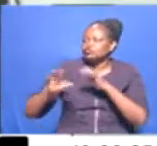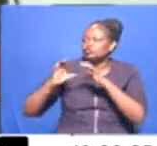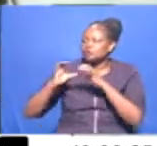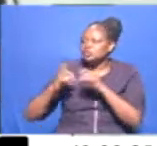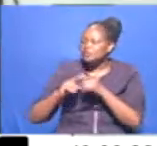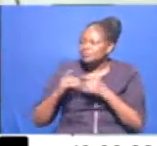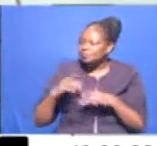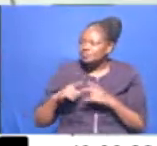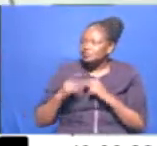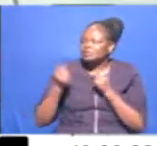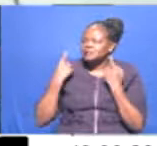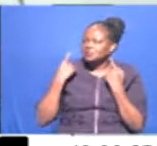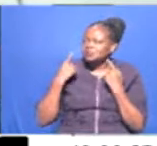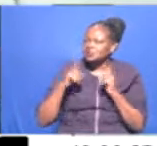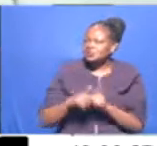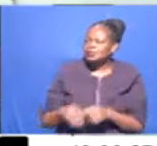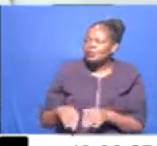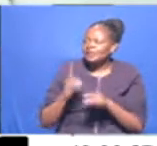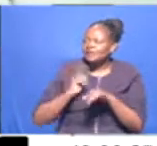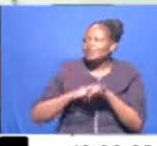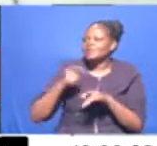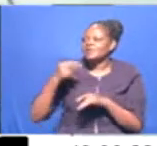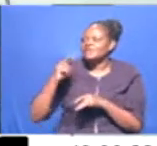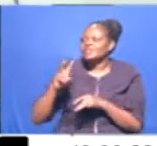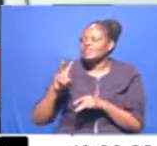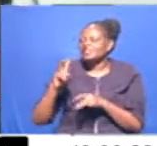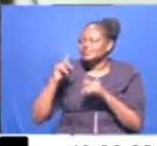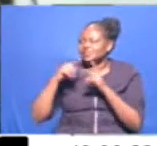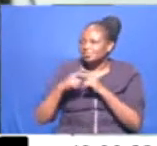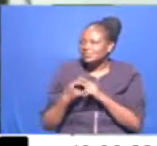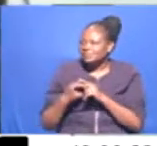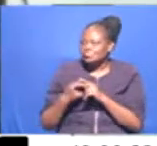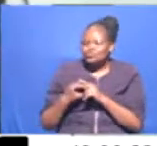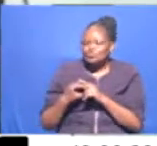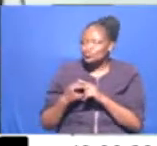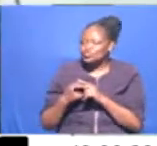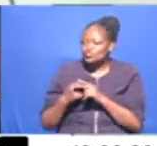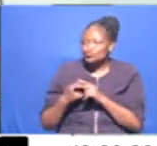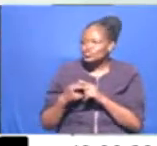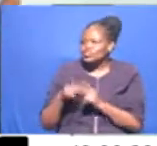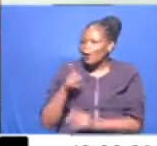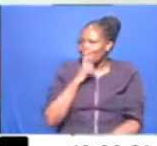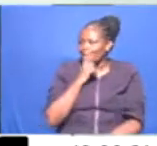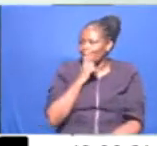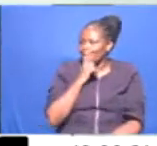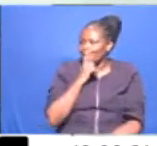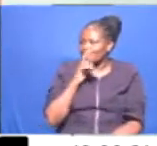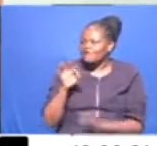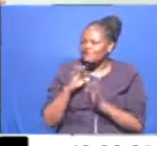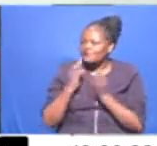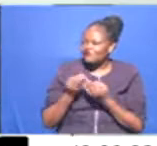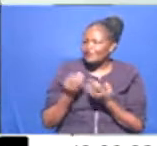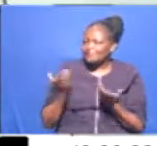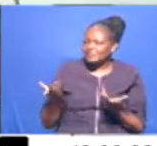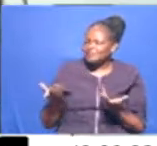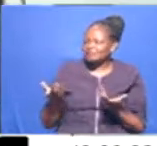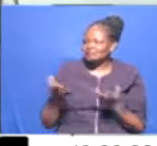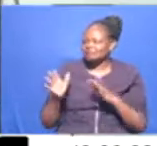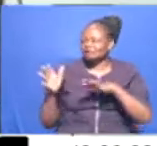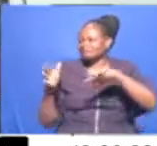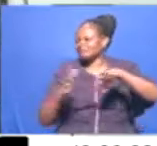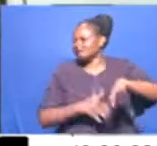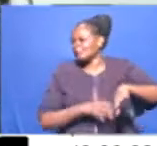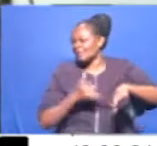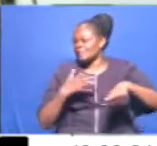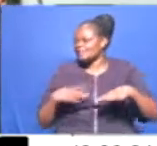will start understanding. The same way when HIV started, it was such a thing you don't want to talk about because your family is going to be alienated by the other people.